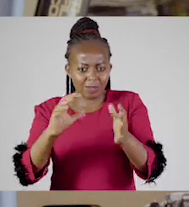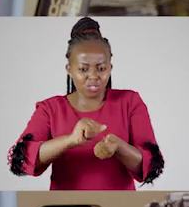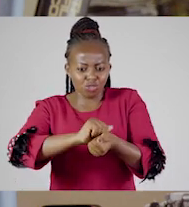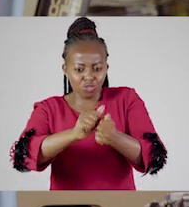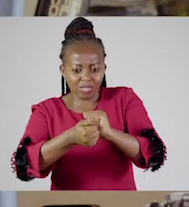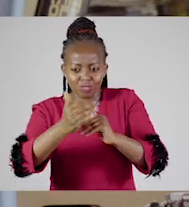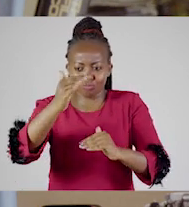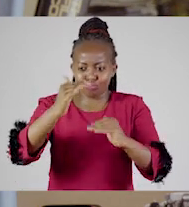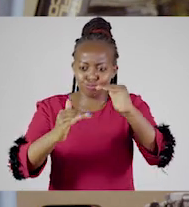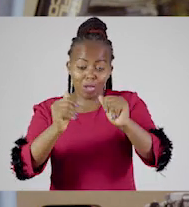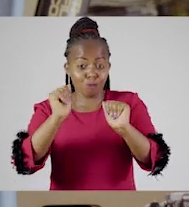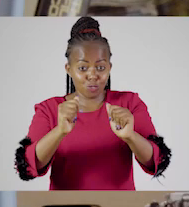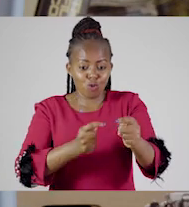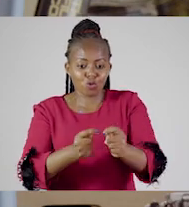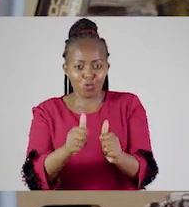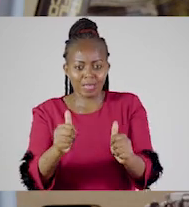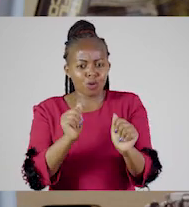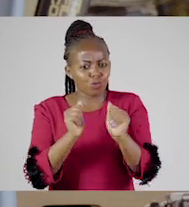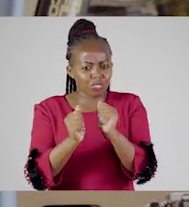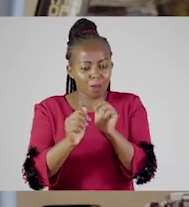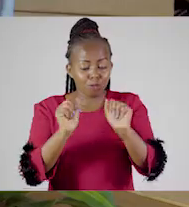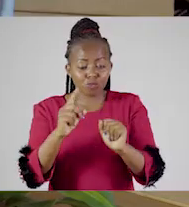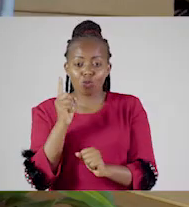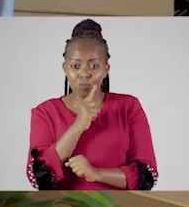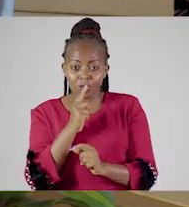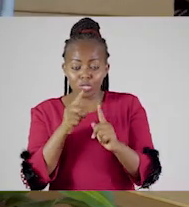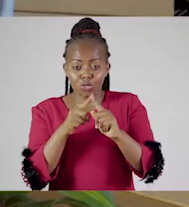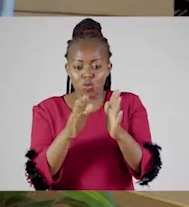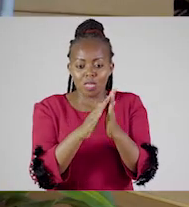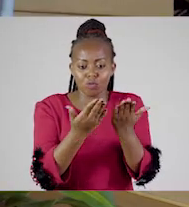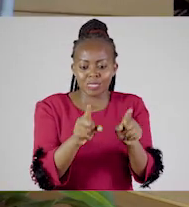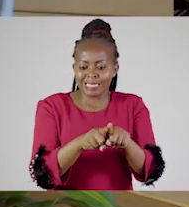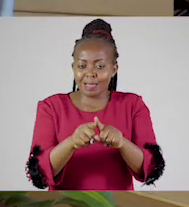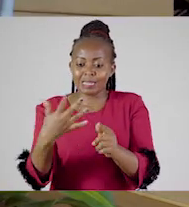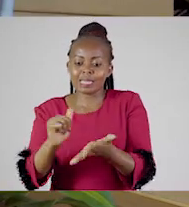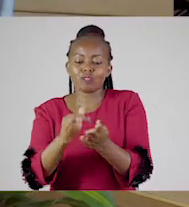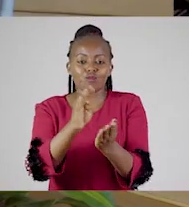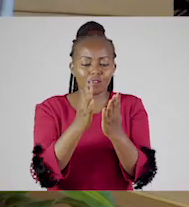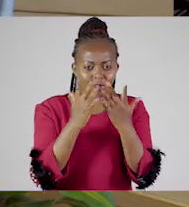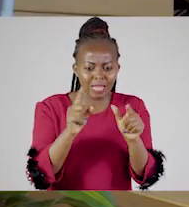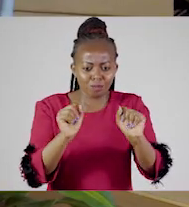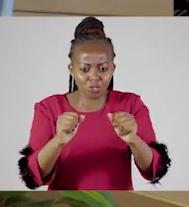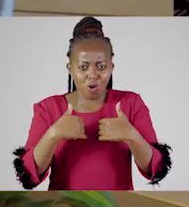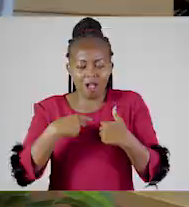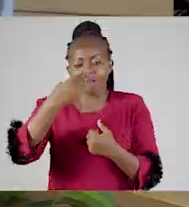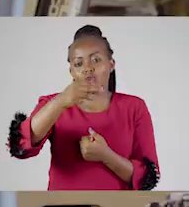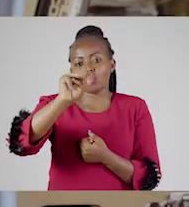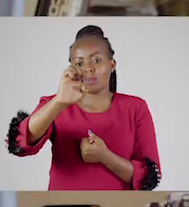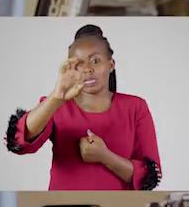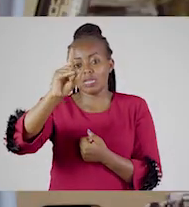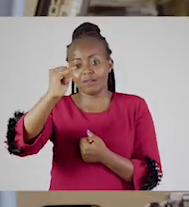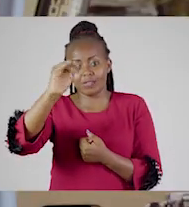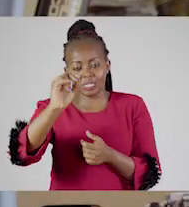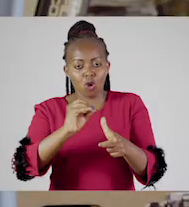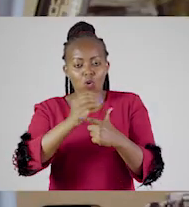recording abnormal levels mm-hmm. that will pose a risk to the integrity of your archives. Mm. You can also install humidifiers